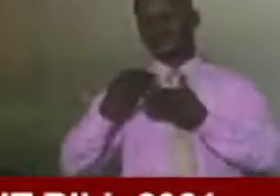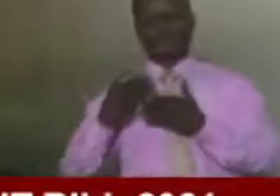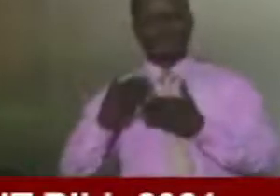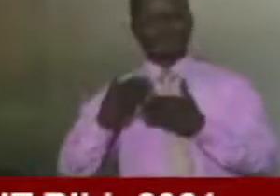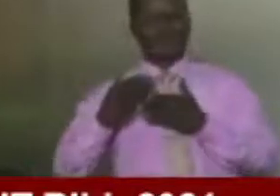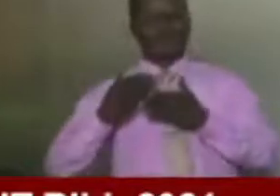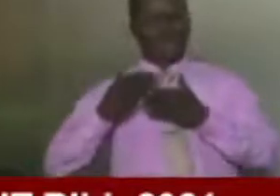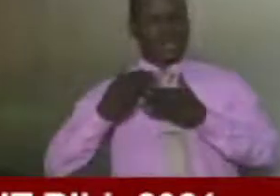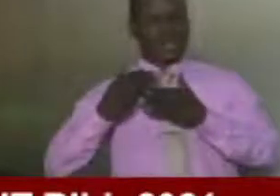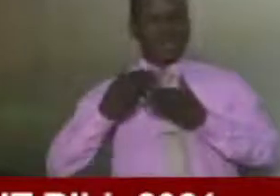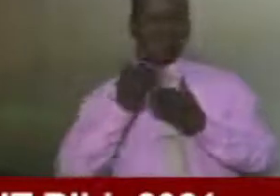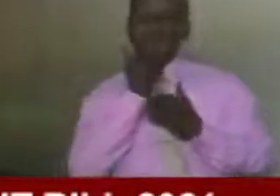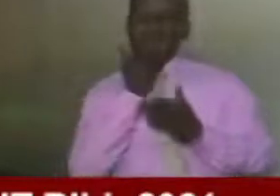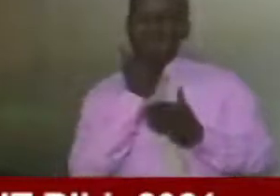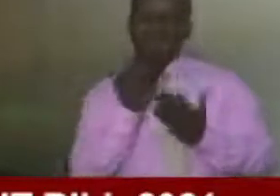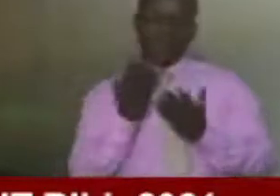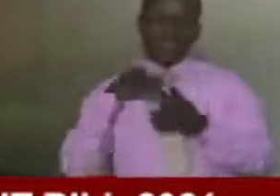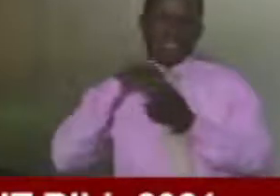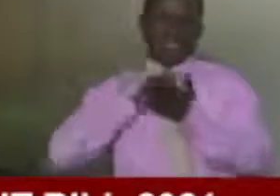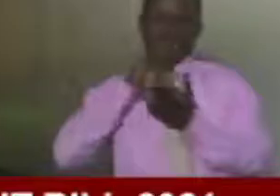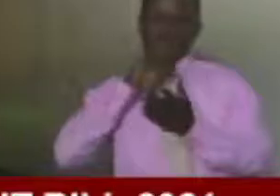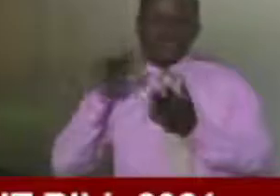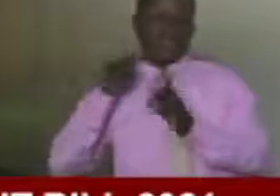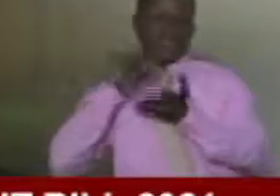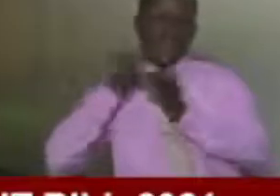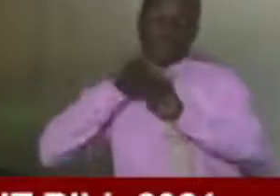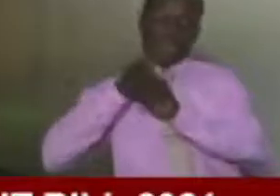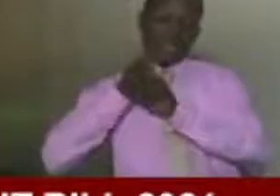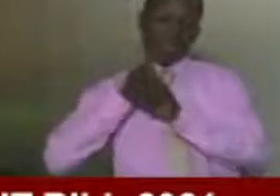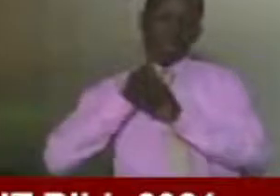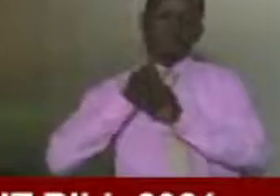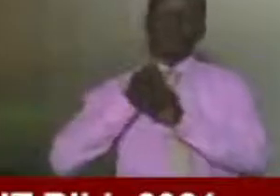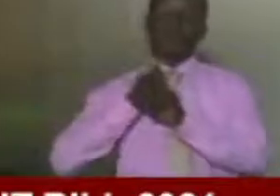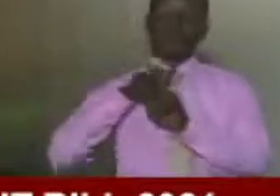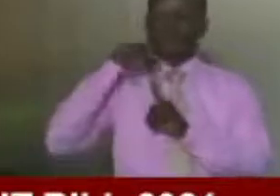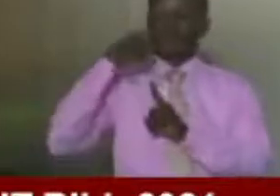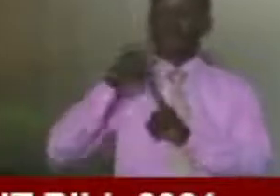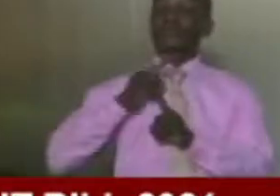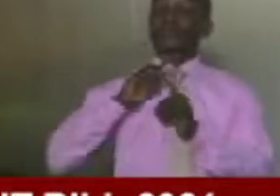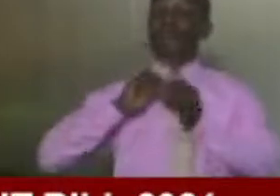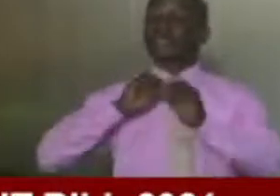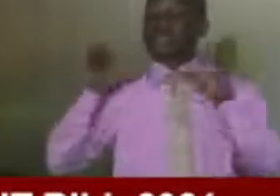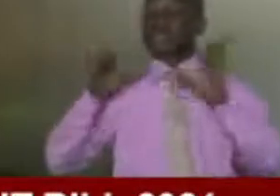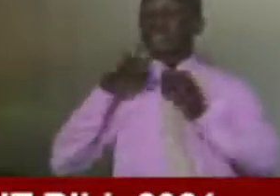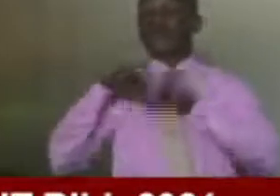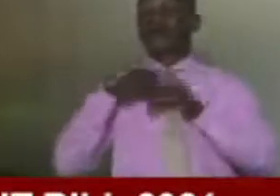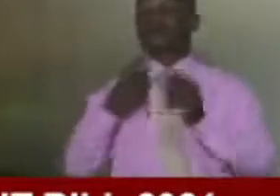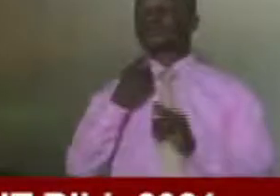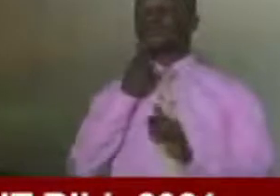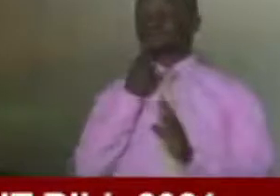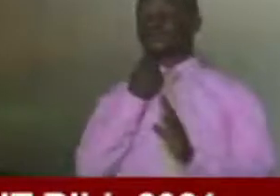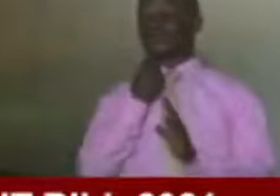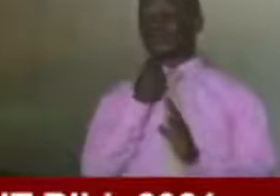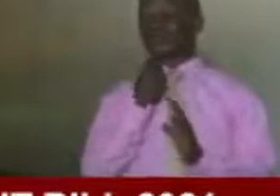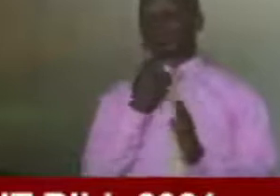cross-referencing errors in the bill, which in itself speaks volumes about the seriousness by which our legislators, you know, take the issue